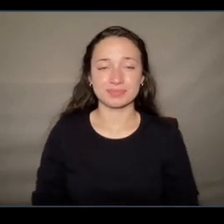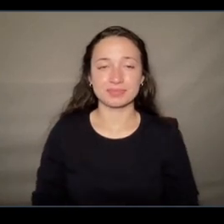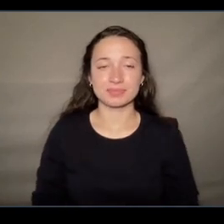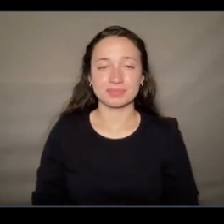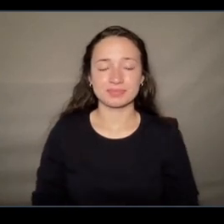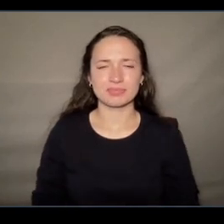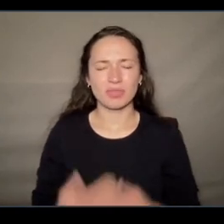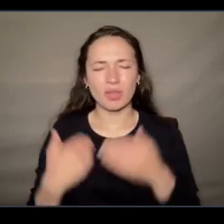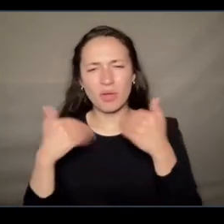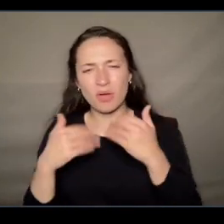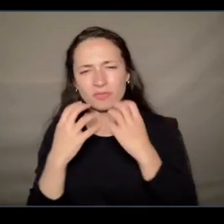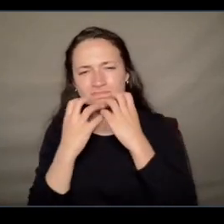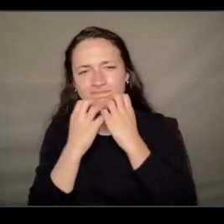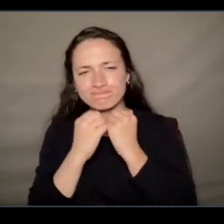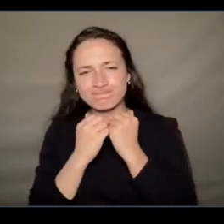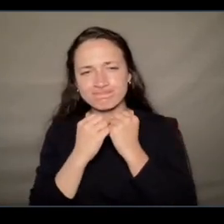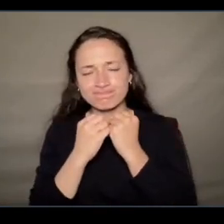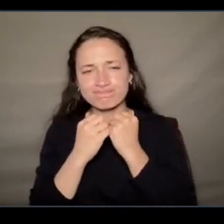That is so precious.